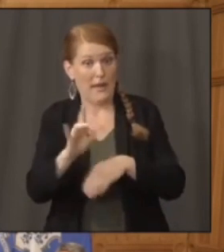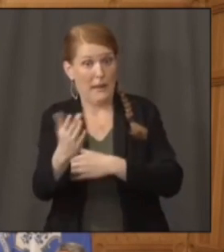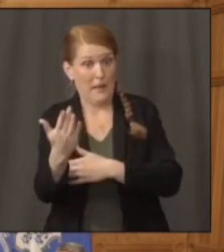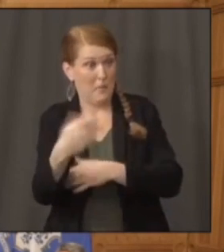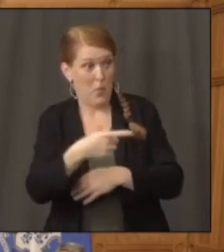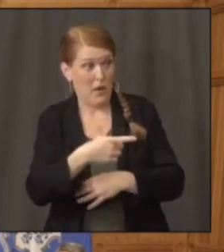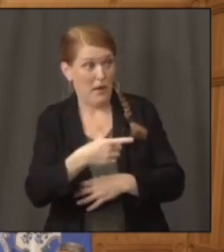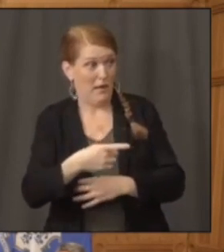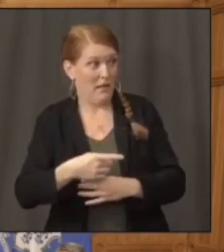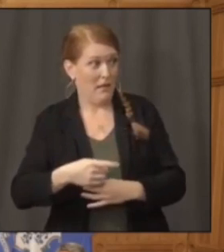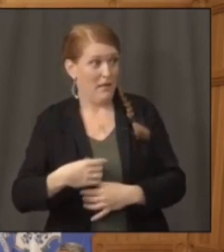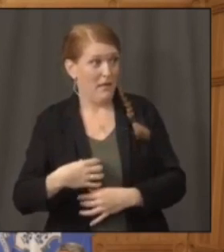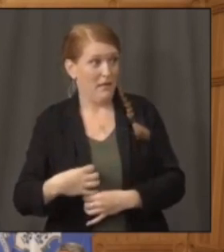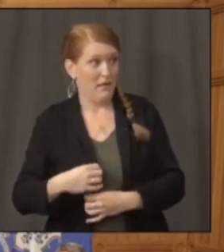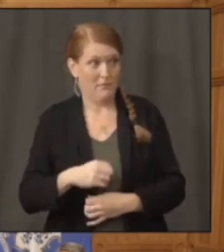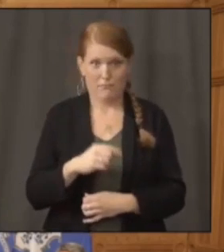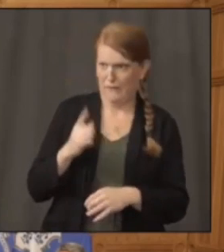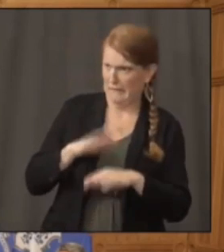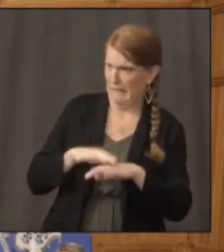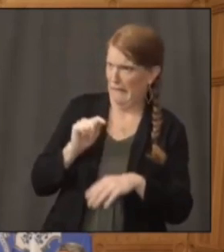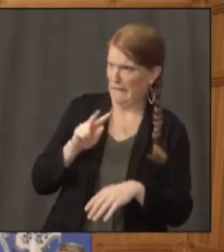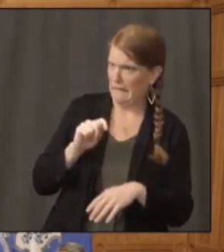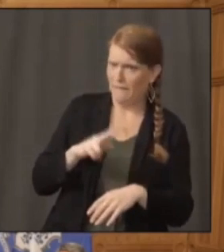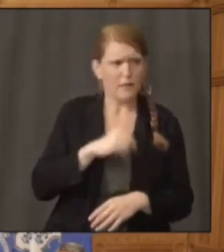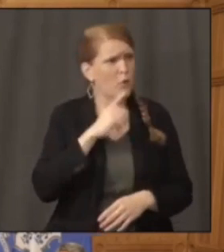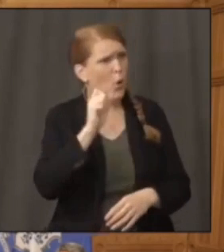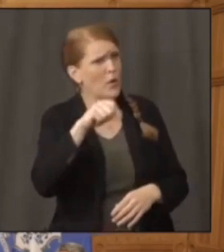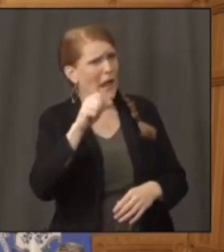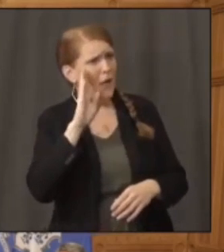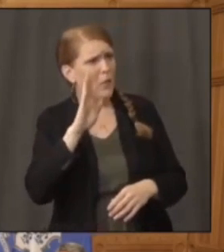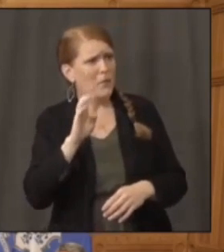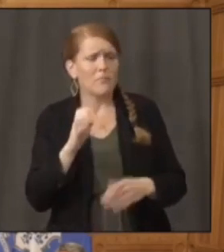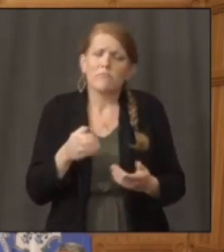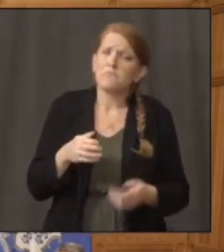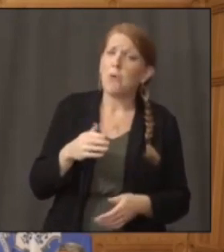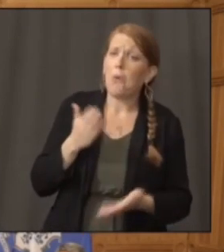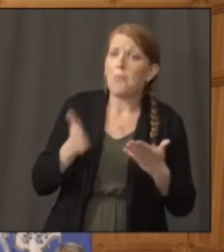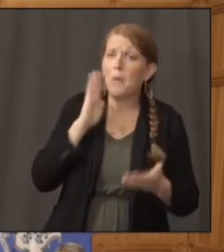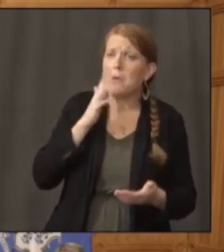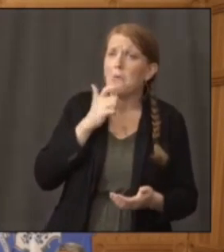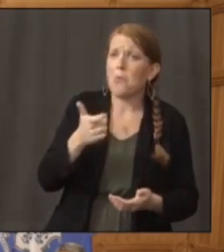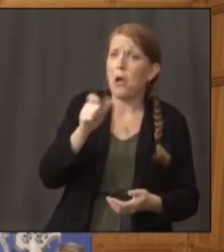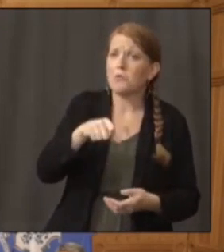morning? Is it on TV? Yeah, it should be on CTN. I'll probably watch it.